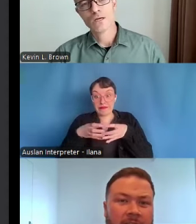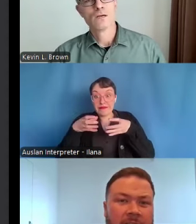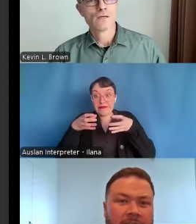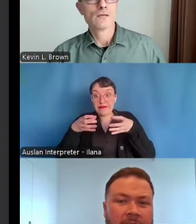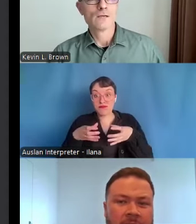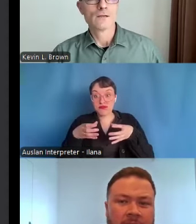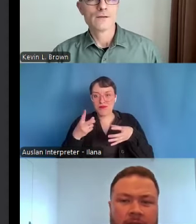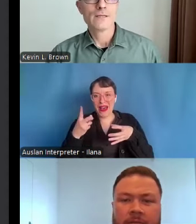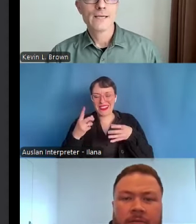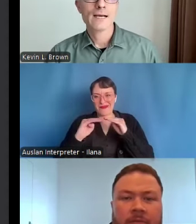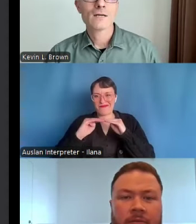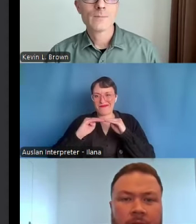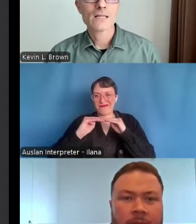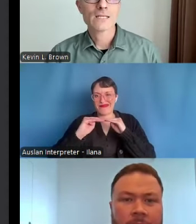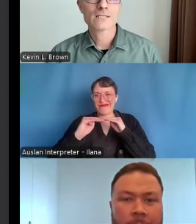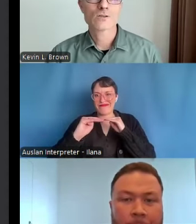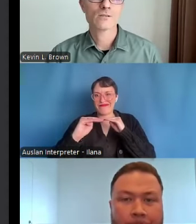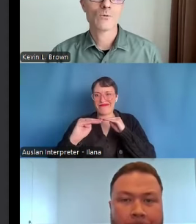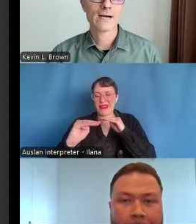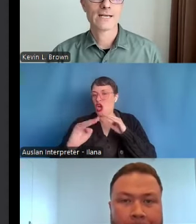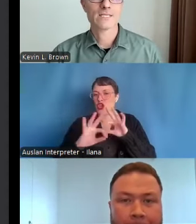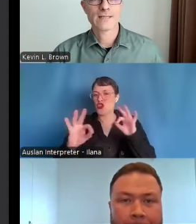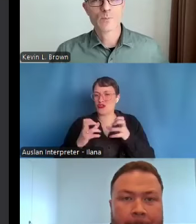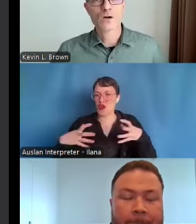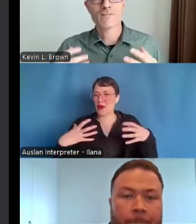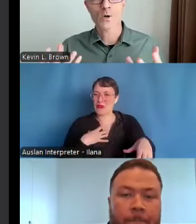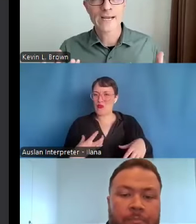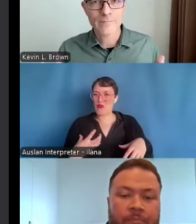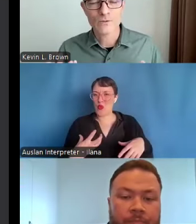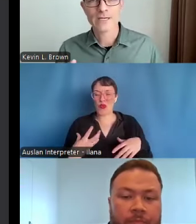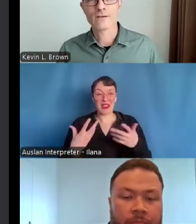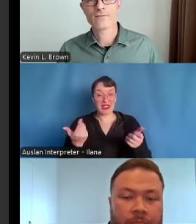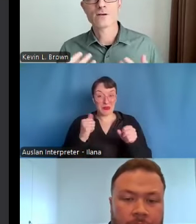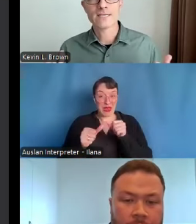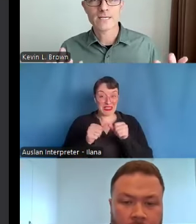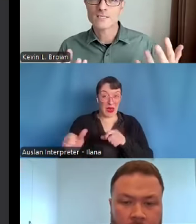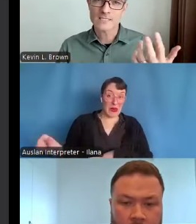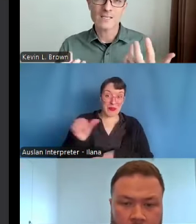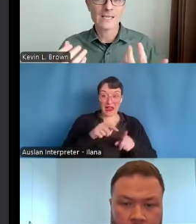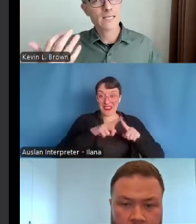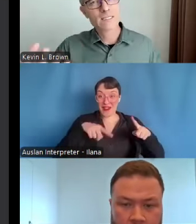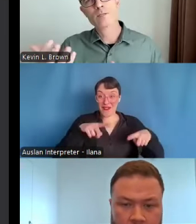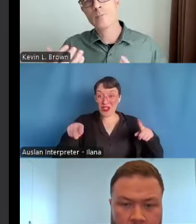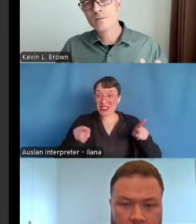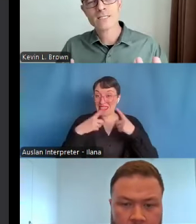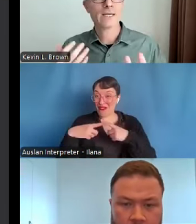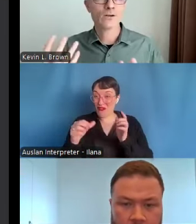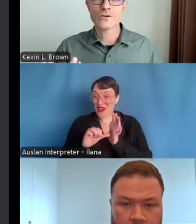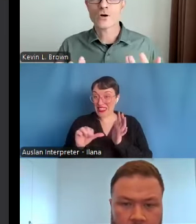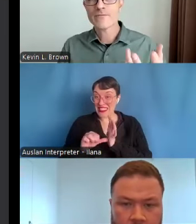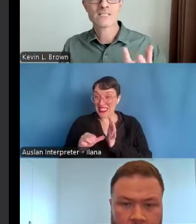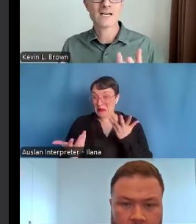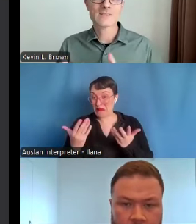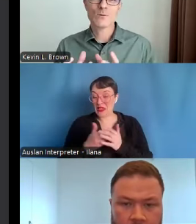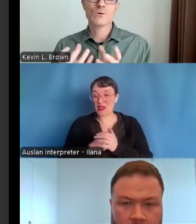that you can add to that? Yeah, I mean, I think that's certainly wise, and that's part of brand building and fundraising is it's experimenting.